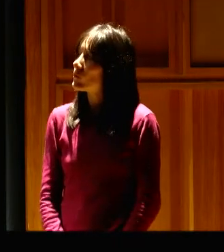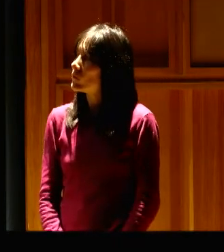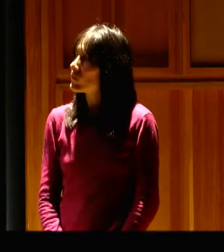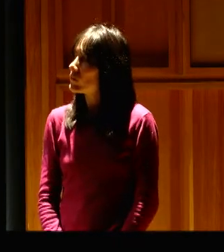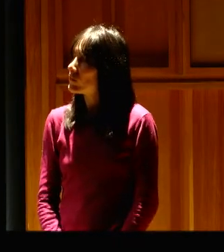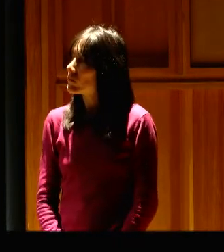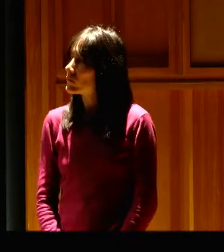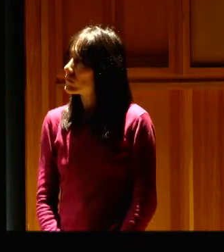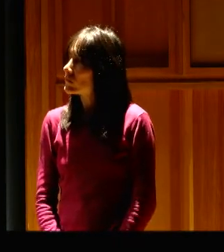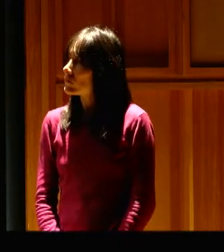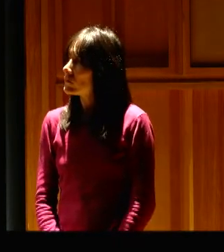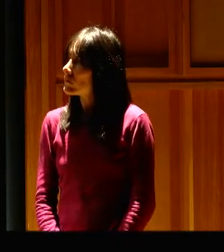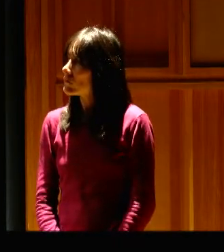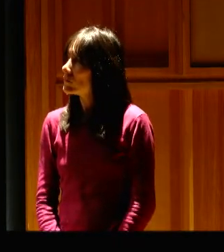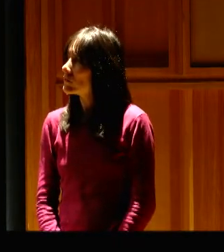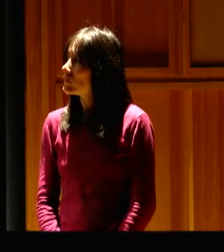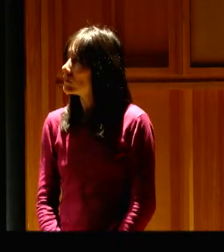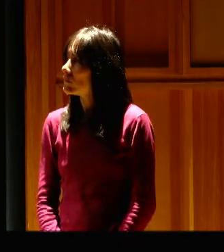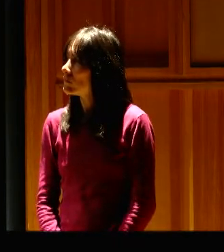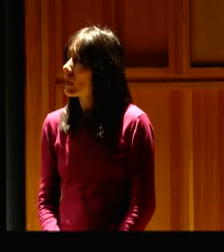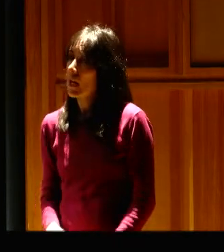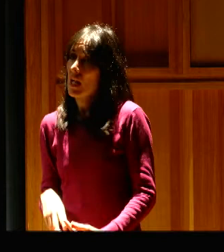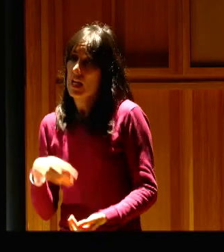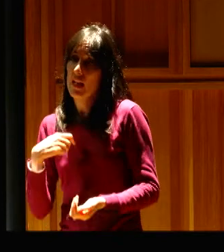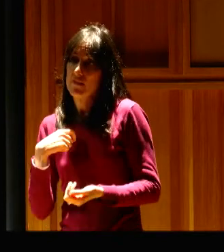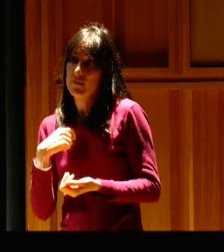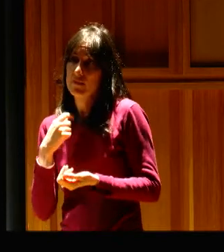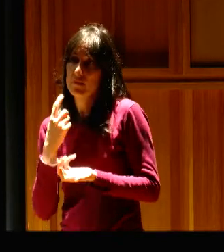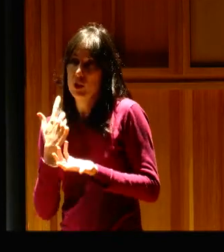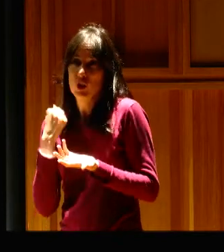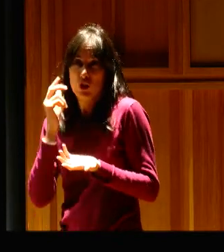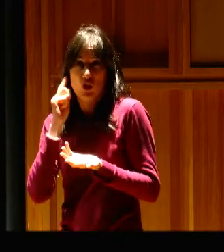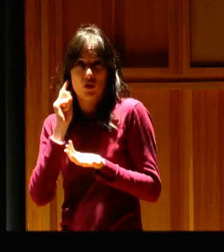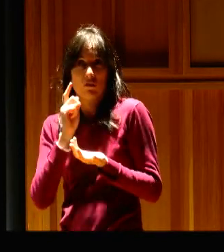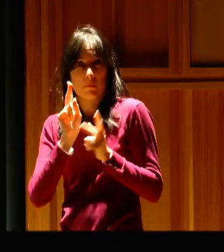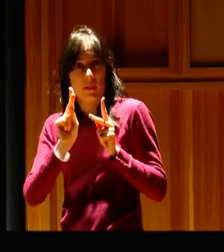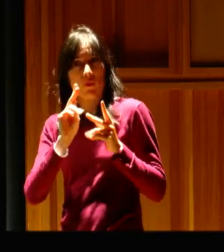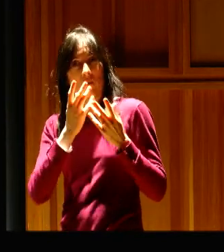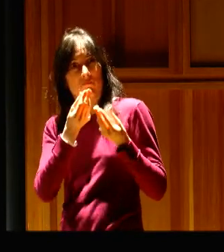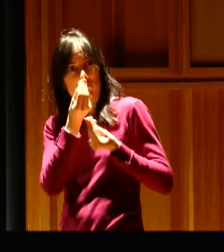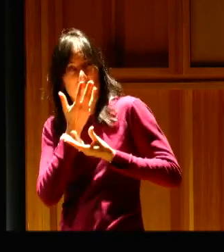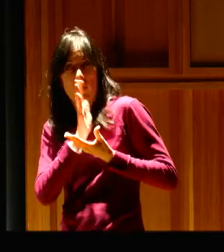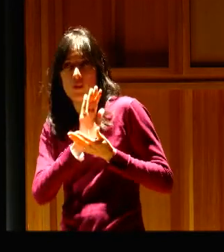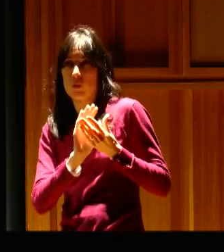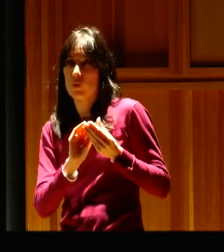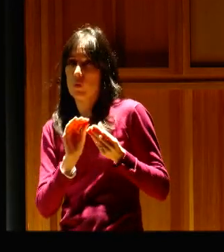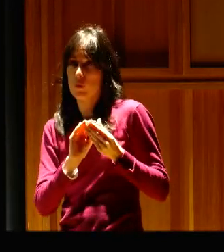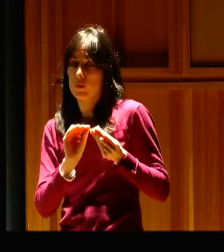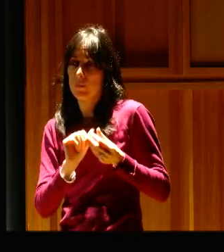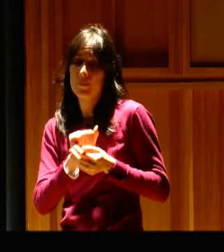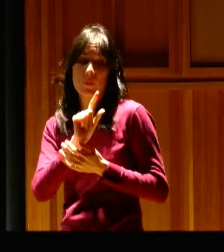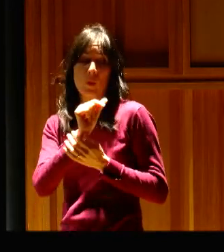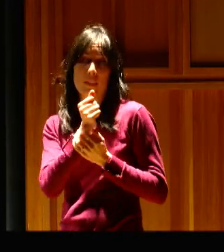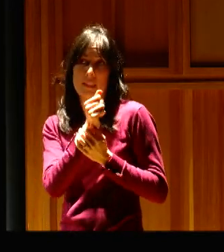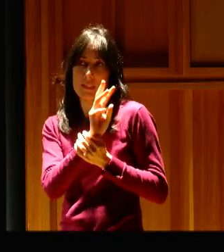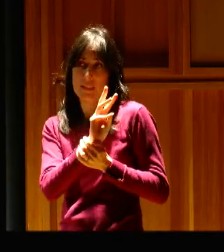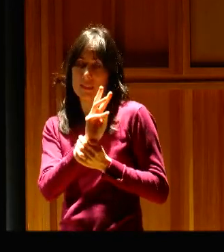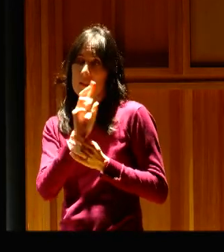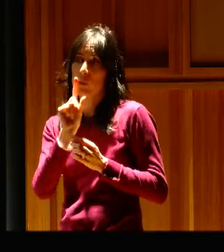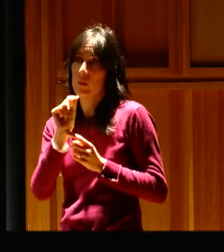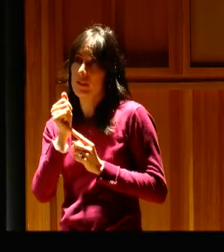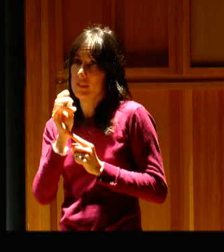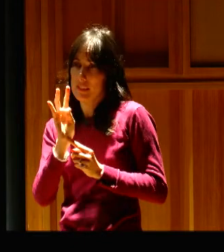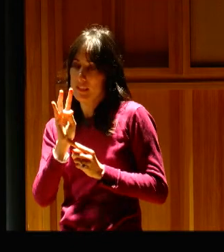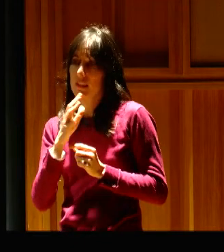because I've listened to those stories firsthand. In 2016 and 2017,